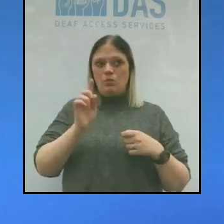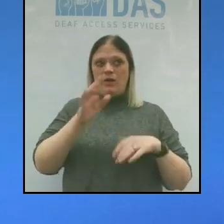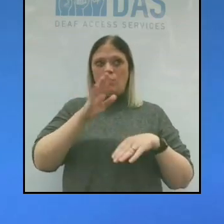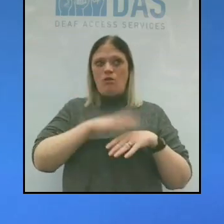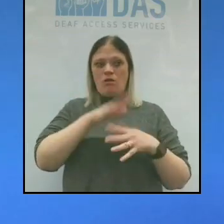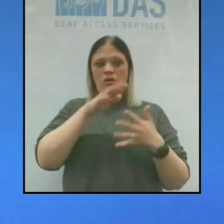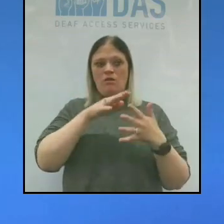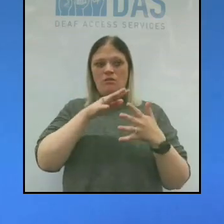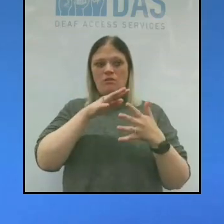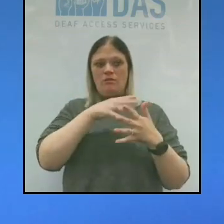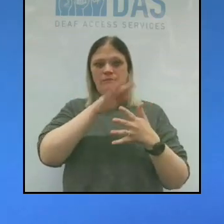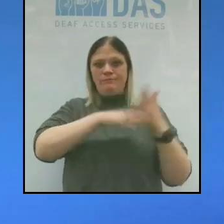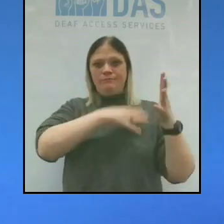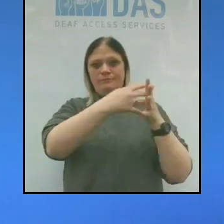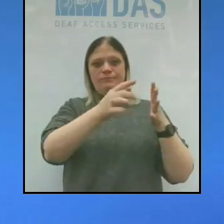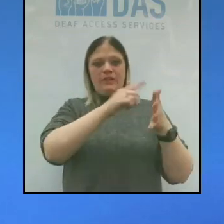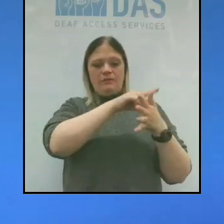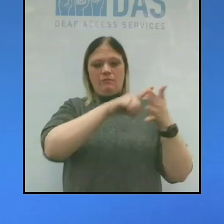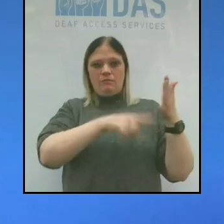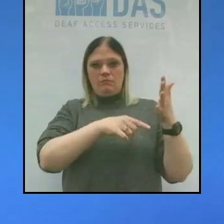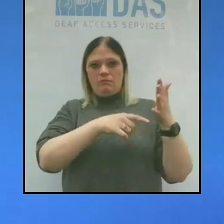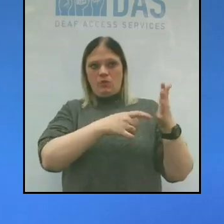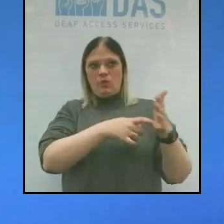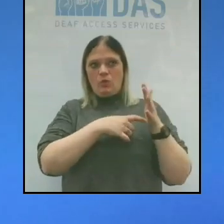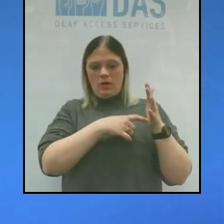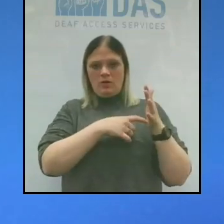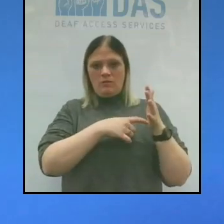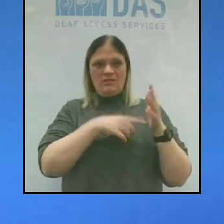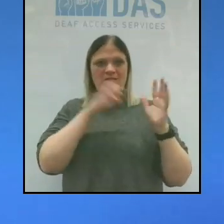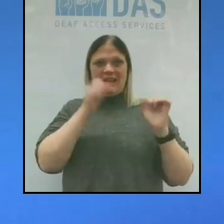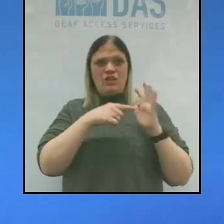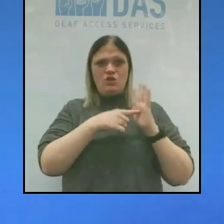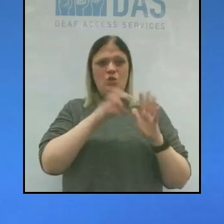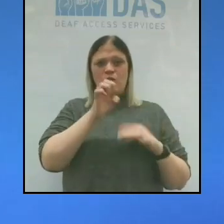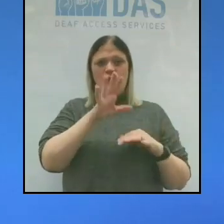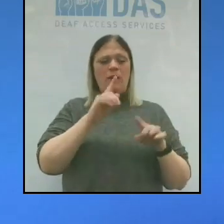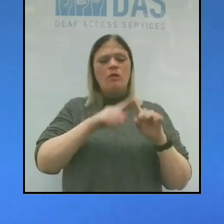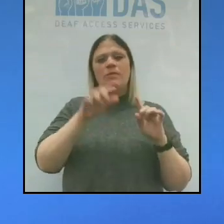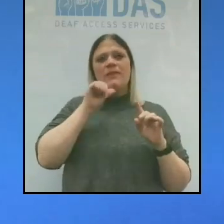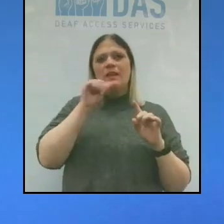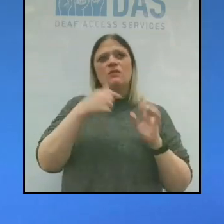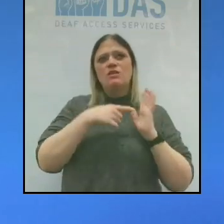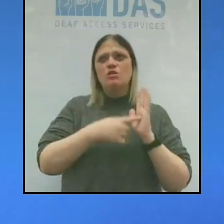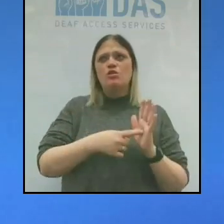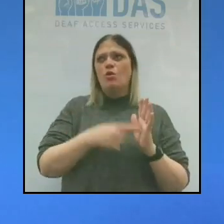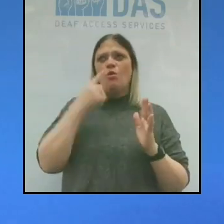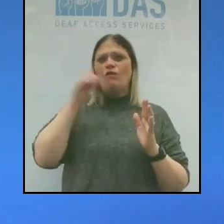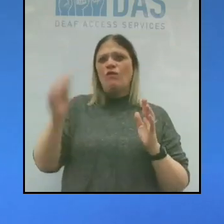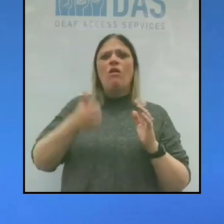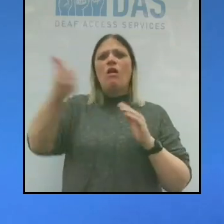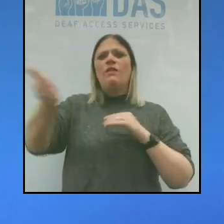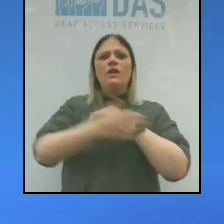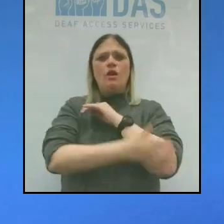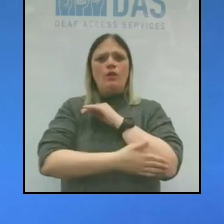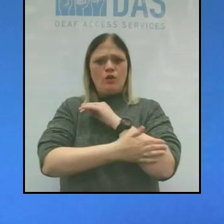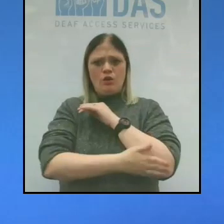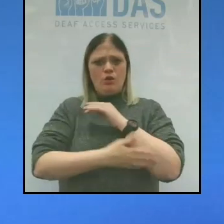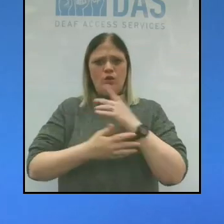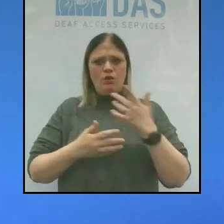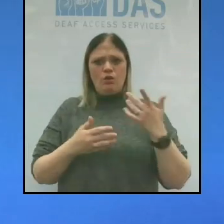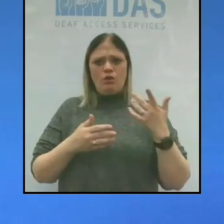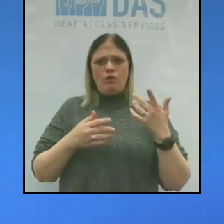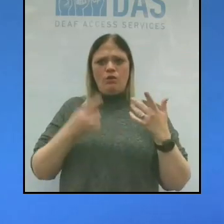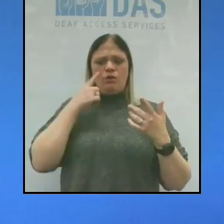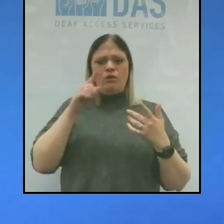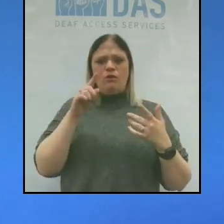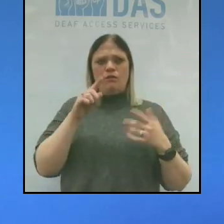region. I can provide the stuff for Erie County, but that doesn't really match up with what else is going on for Allegheny, Cattaraugus, Chautauqua, and Niagara County, so New